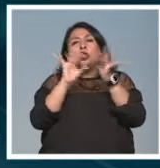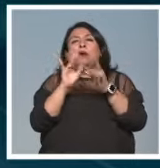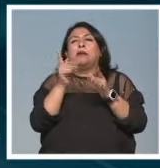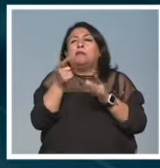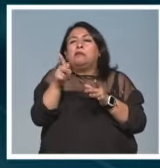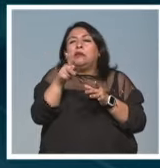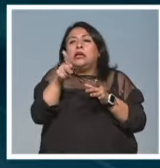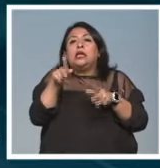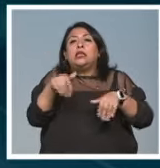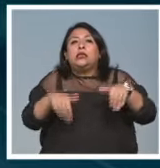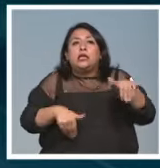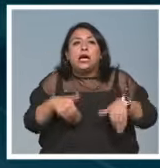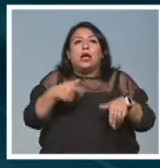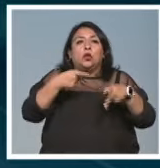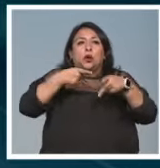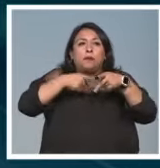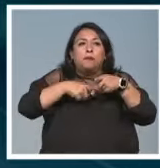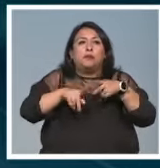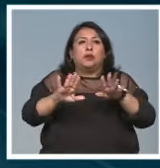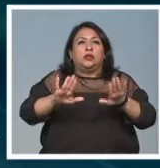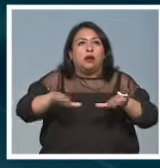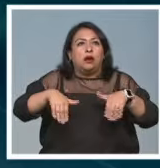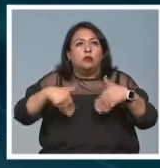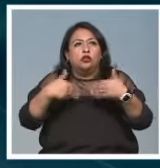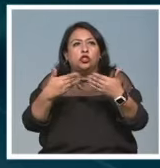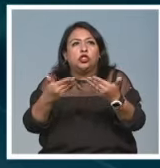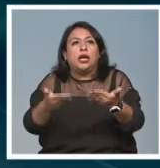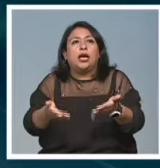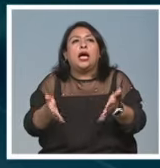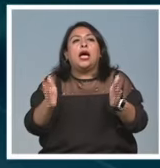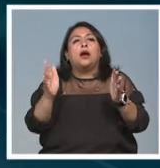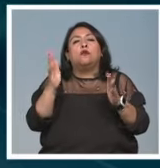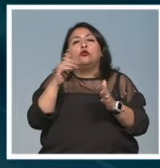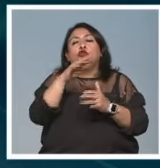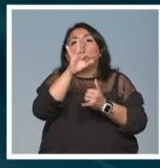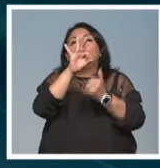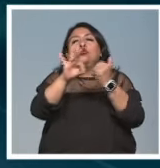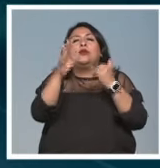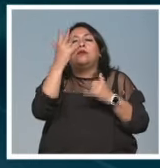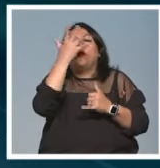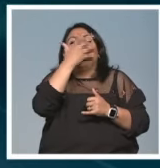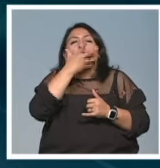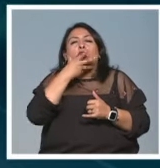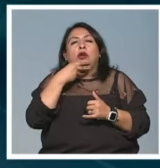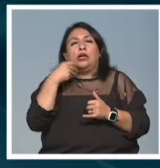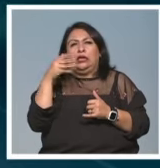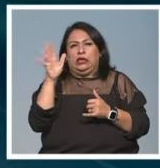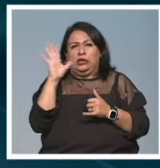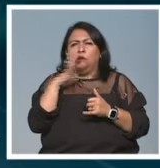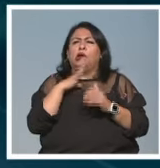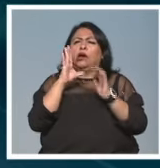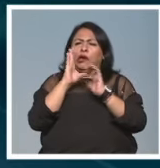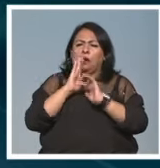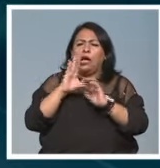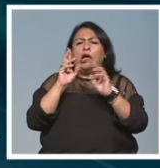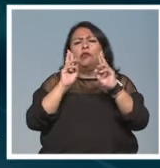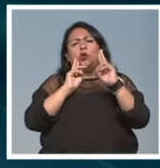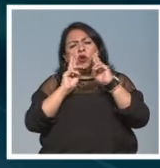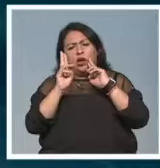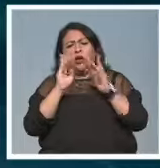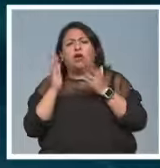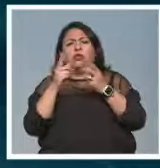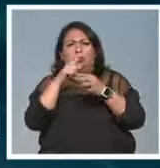manner, starting at the beginning, coming to a beautiful conclusion, and there's singing, storytelling, and